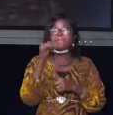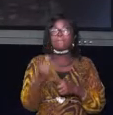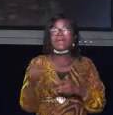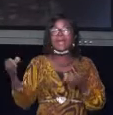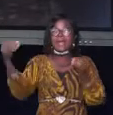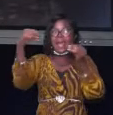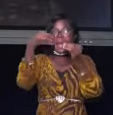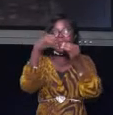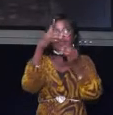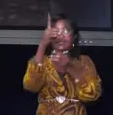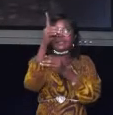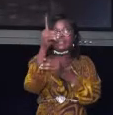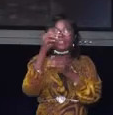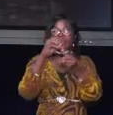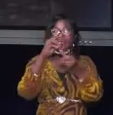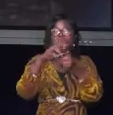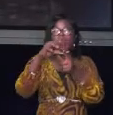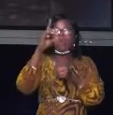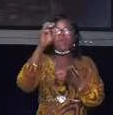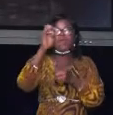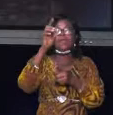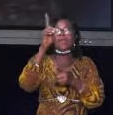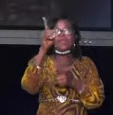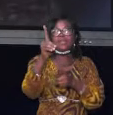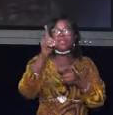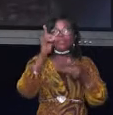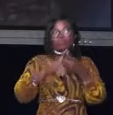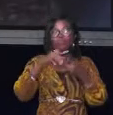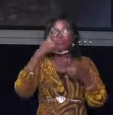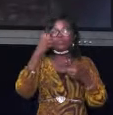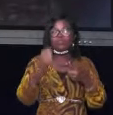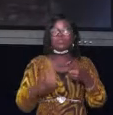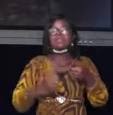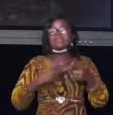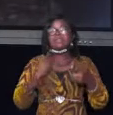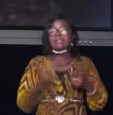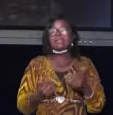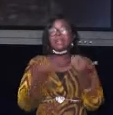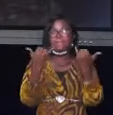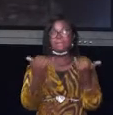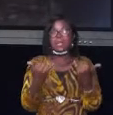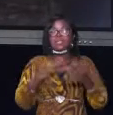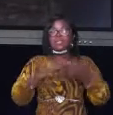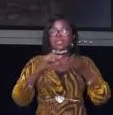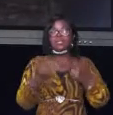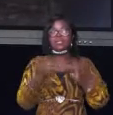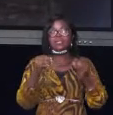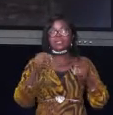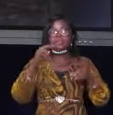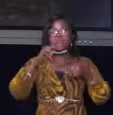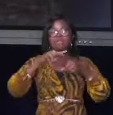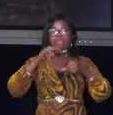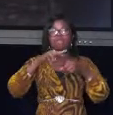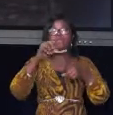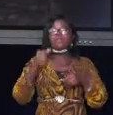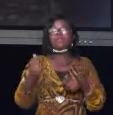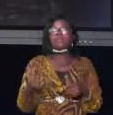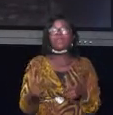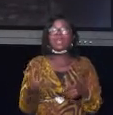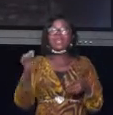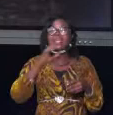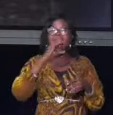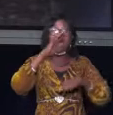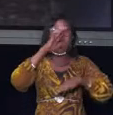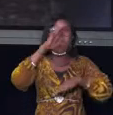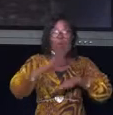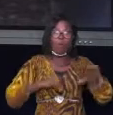want me to take that again? I'll gladly do so. Regular verbs are called weak verbs. They are called